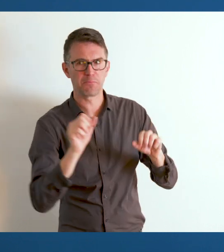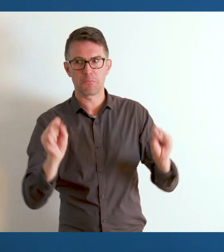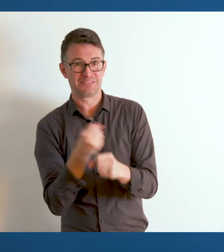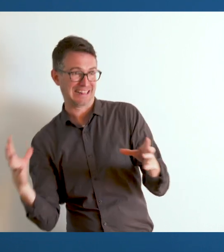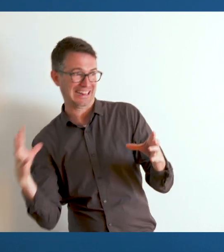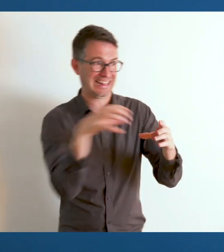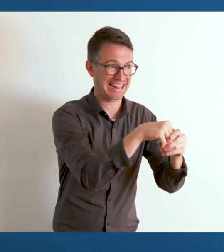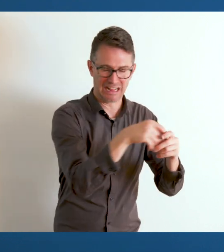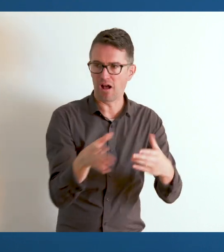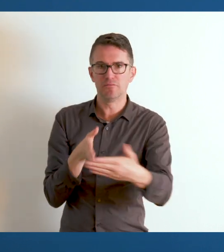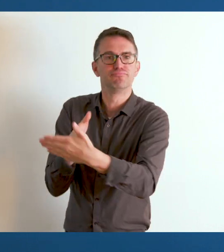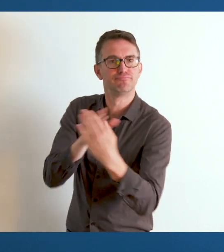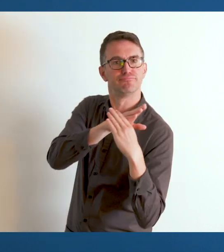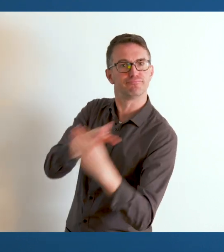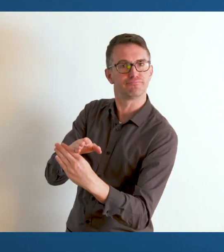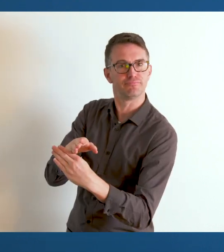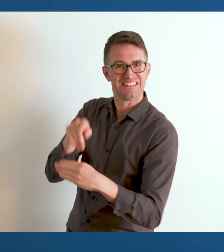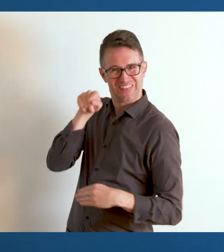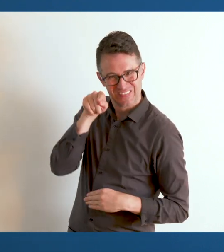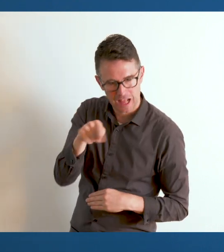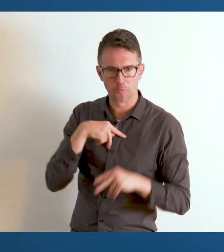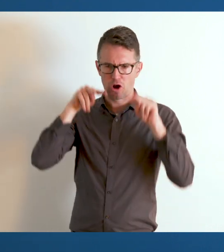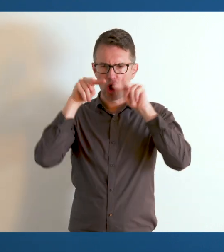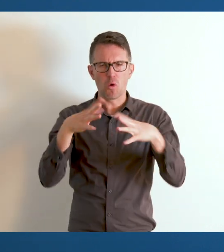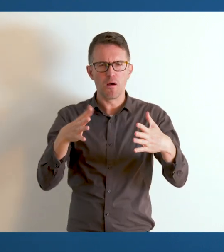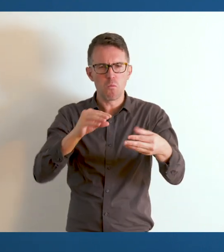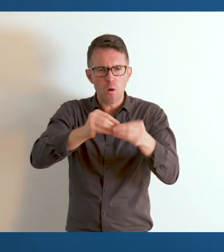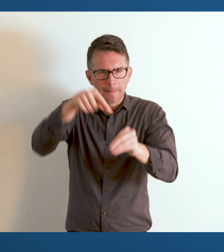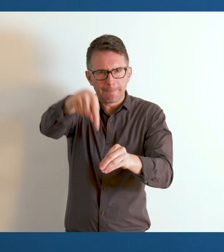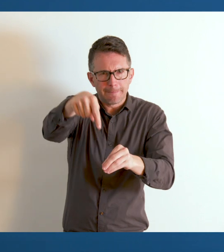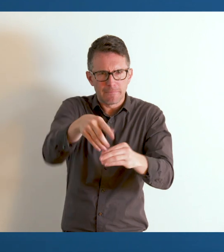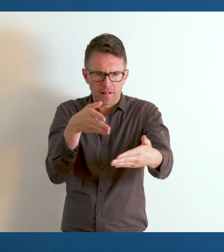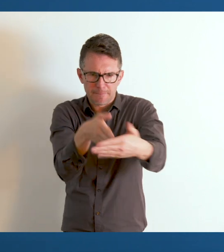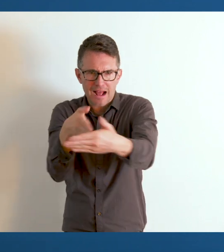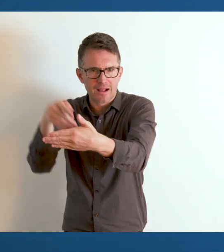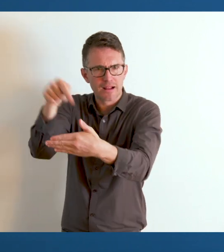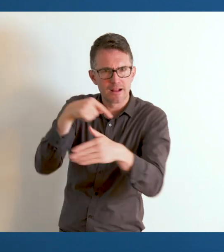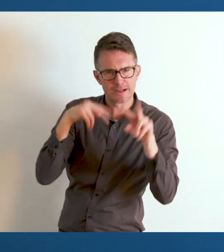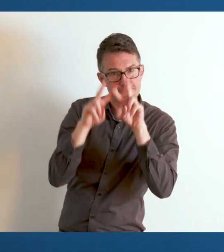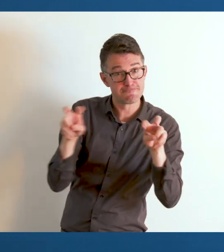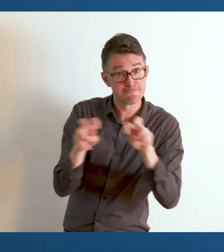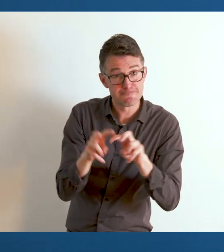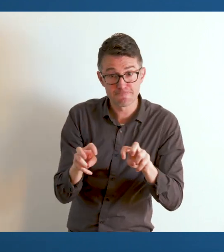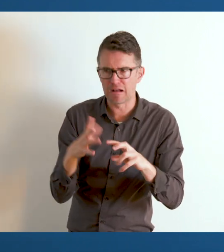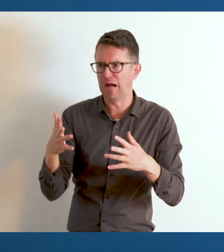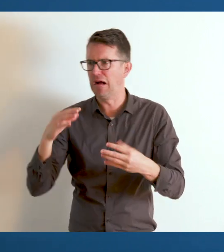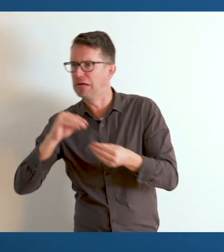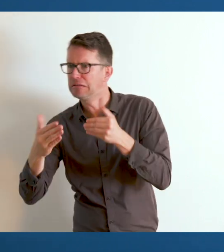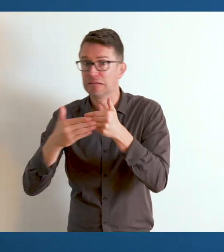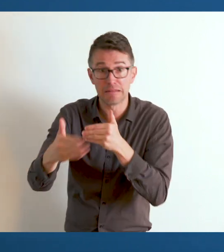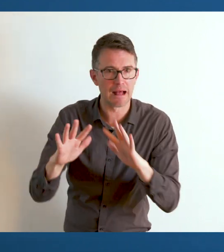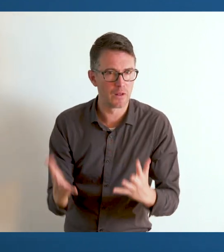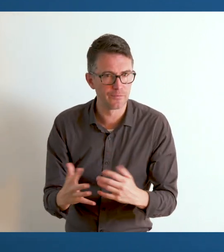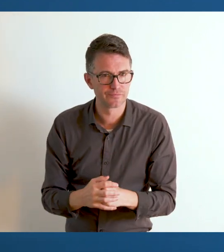we're only focusing on the difficulties that people have that put them at risk. So going back